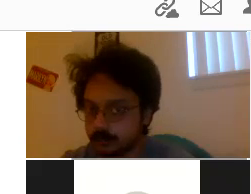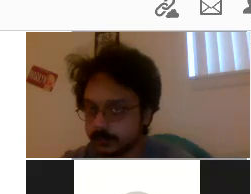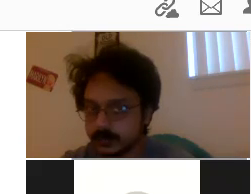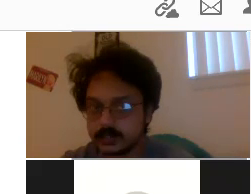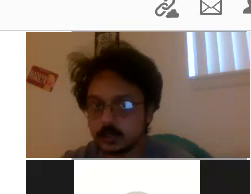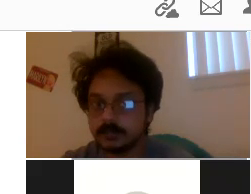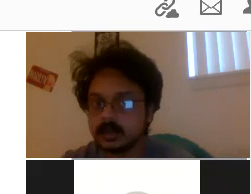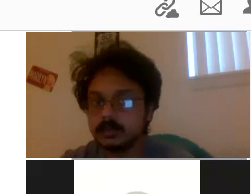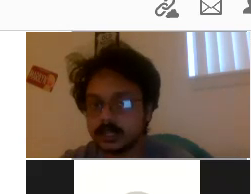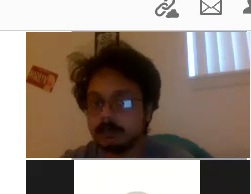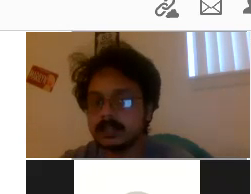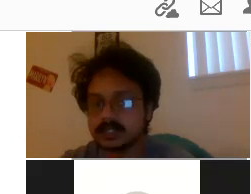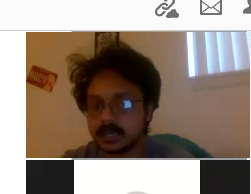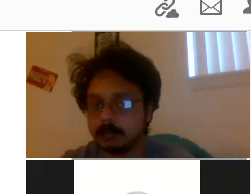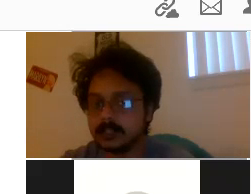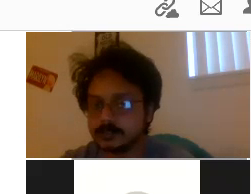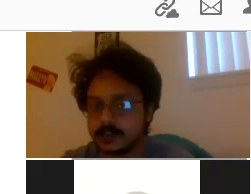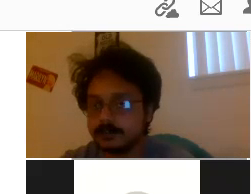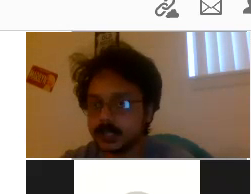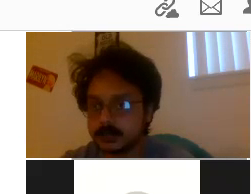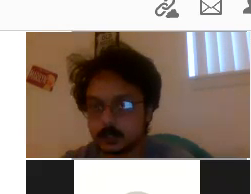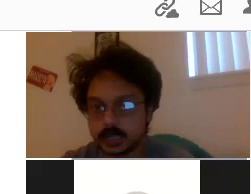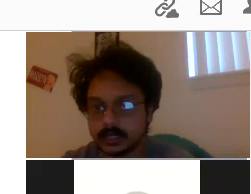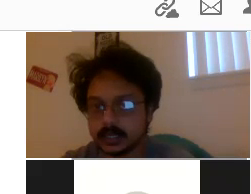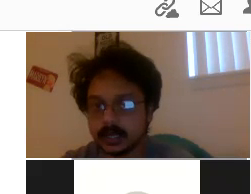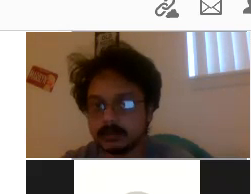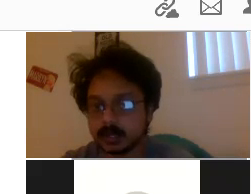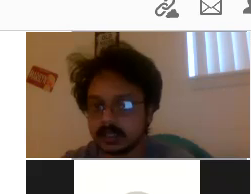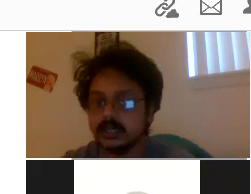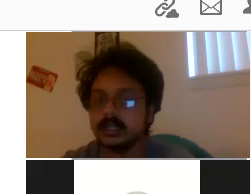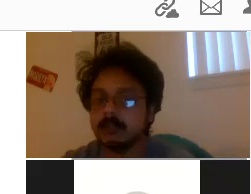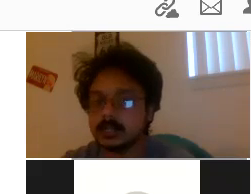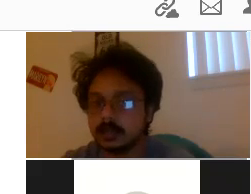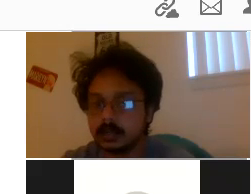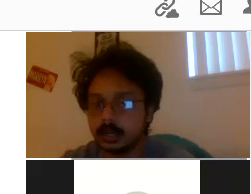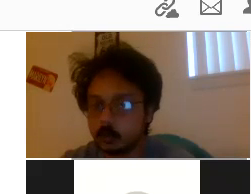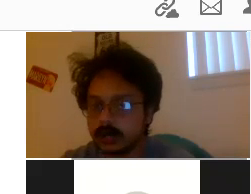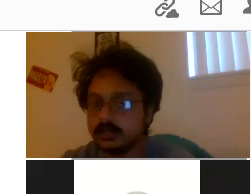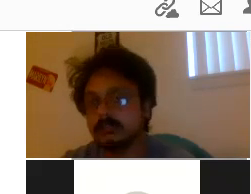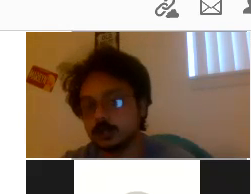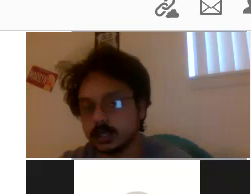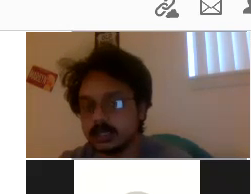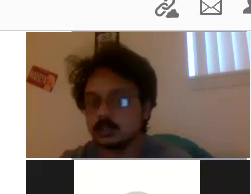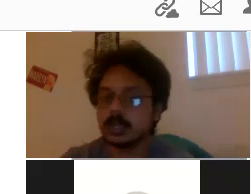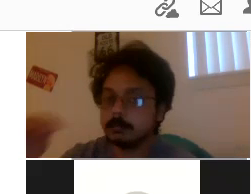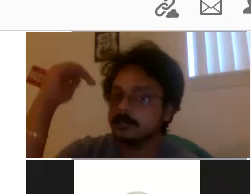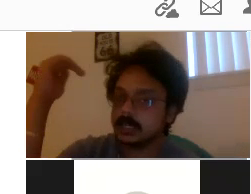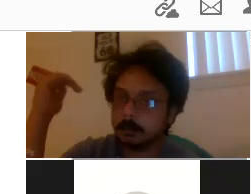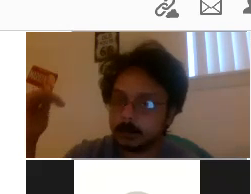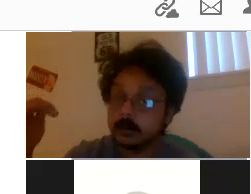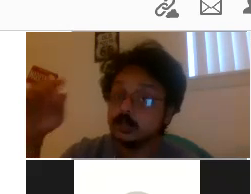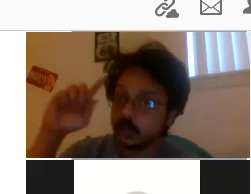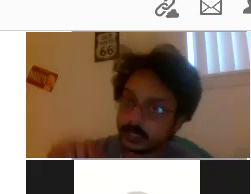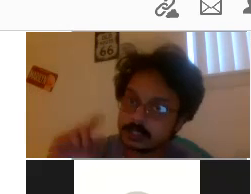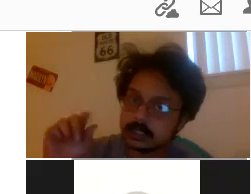work, right? So 3 plus 10 plus 5 gives you 18, and 30 times 1 gives you 30, so that becomes